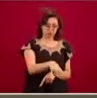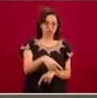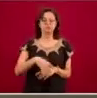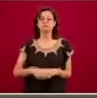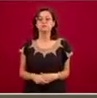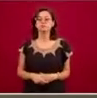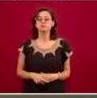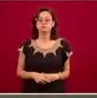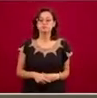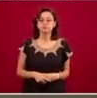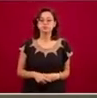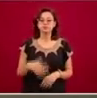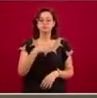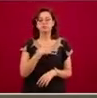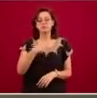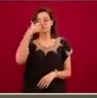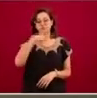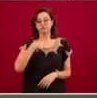flights.